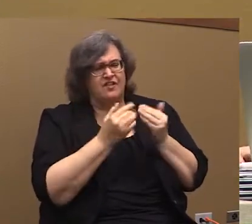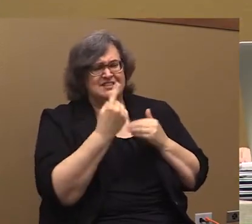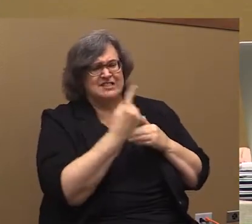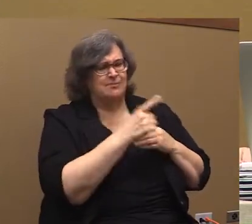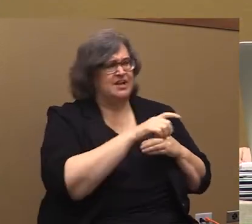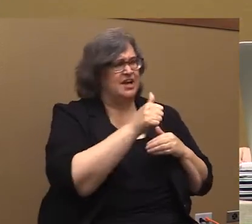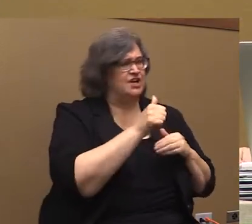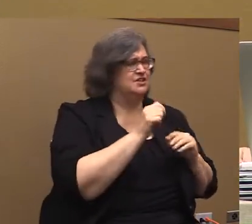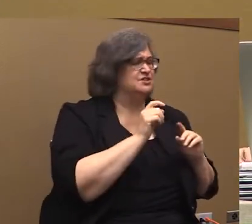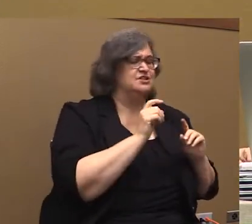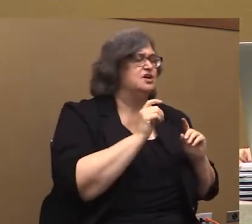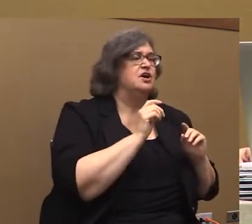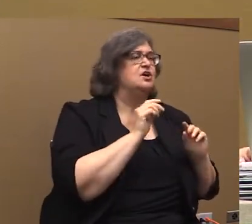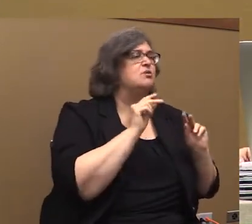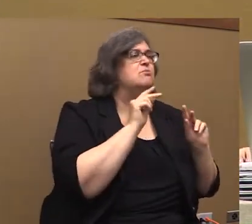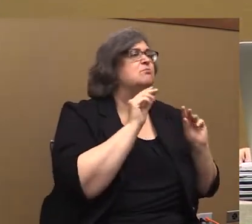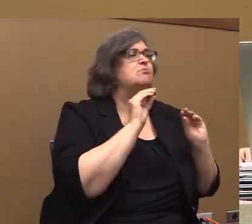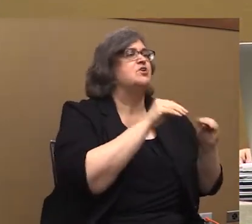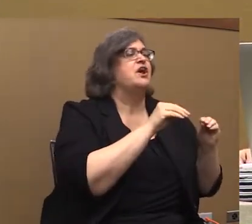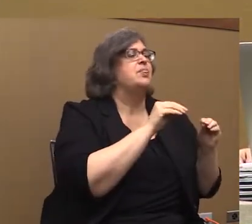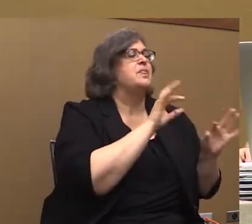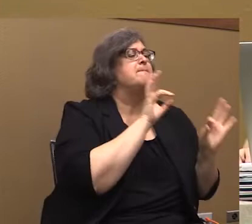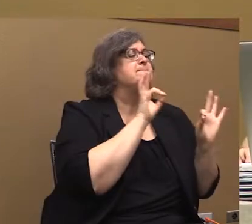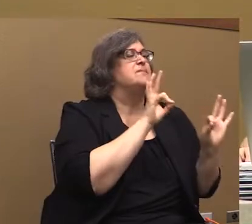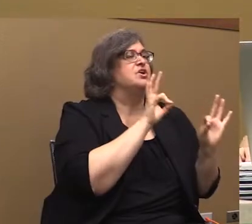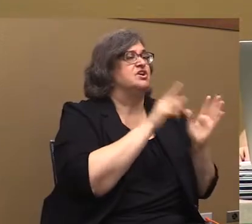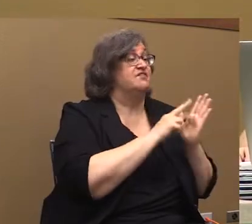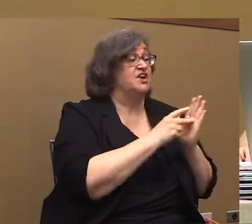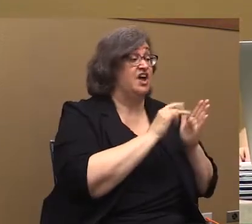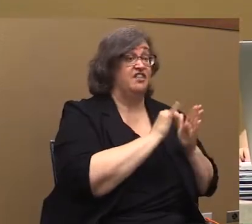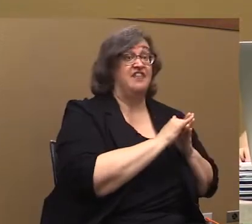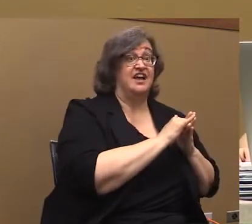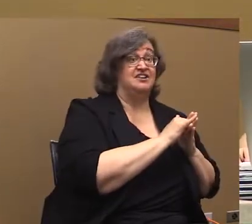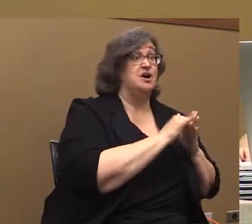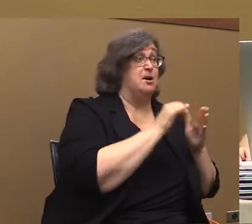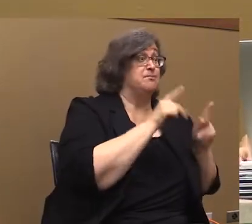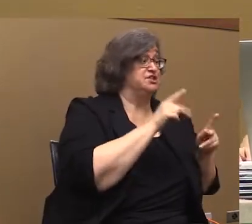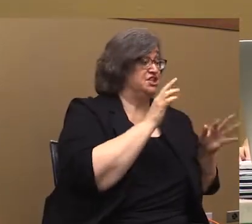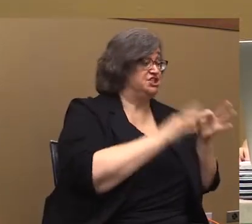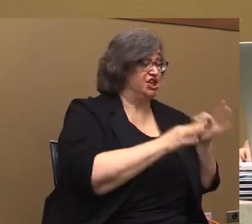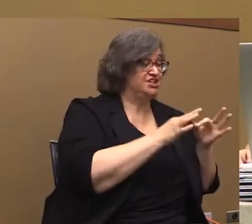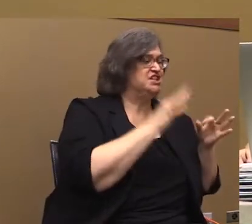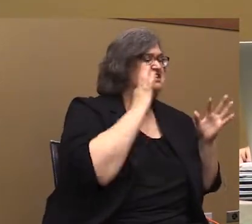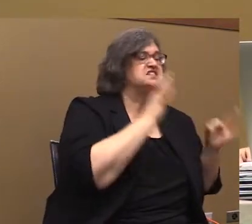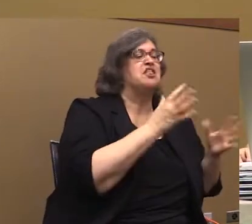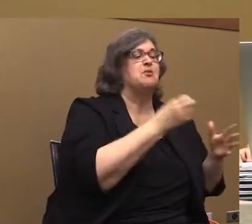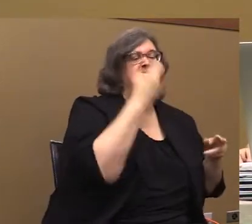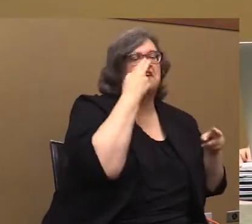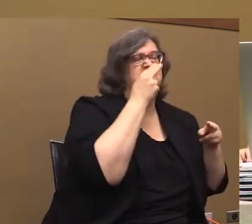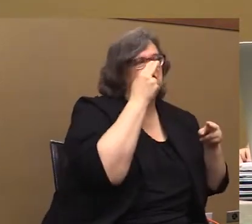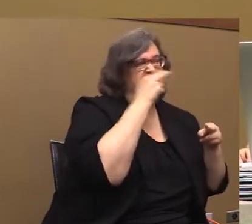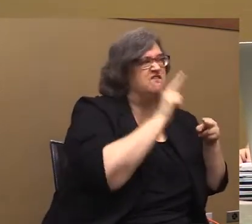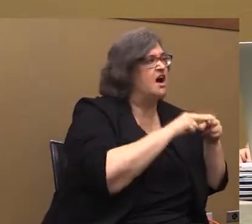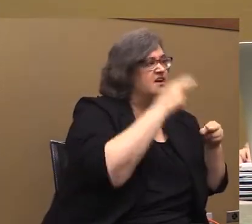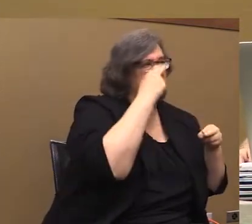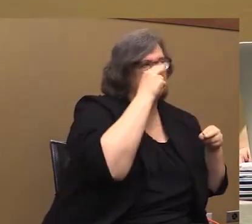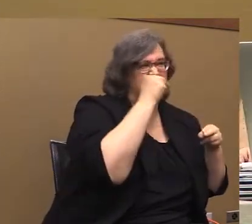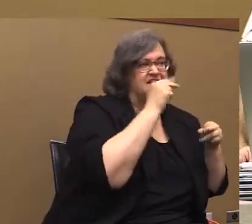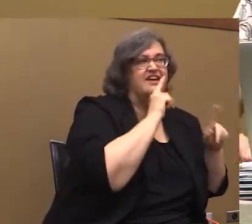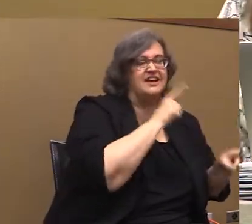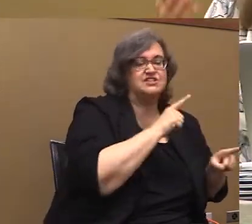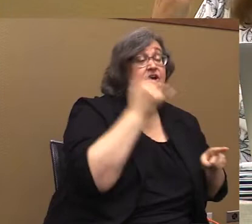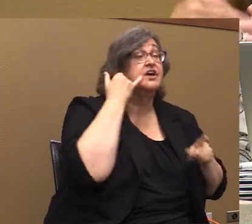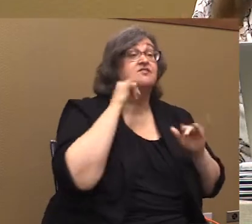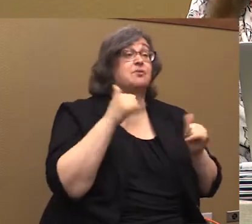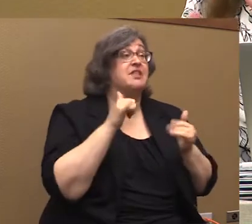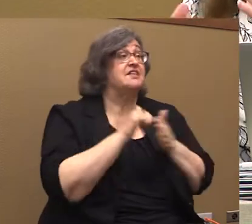always had a sense of humor, and even though somebody else put out the perfect definition, he likes the funny one,